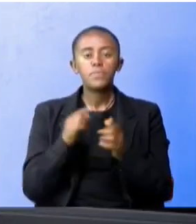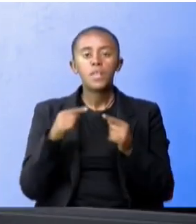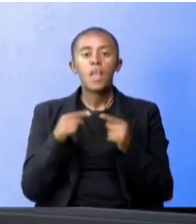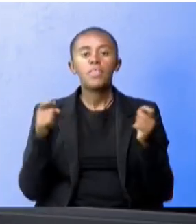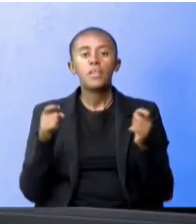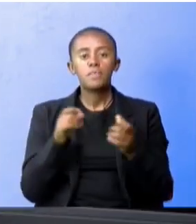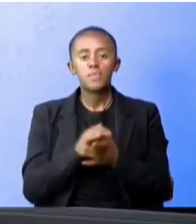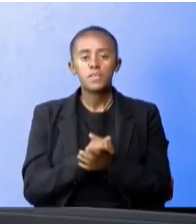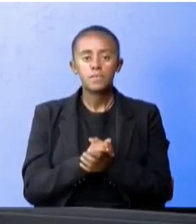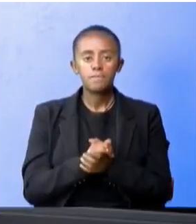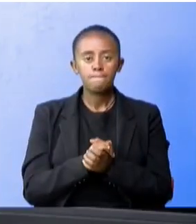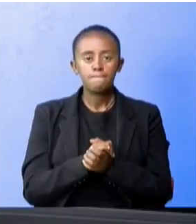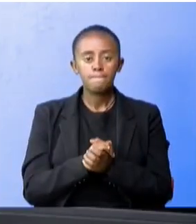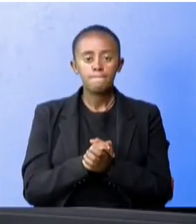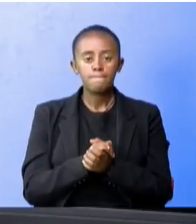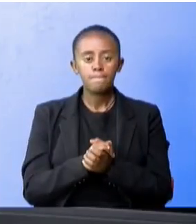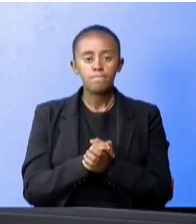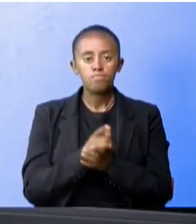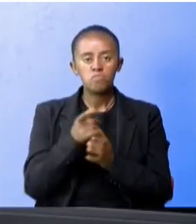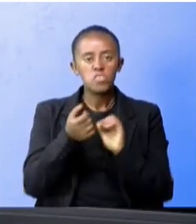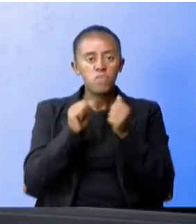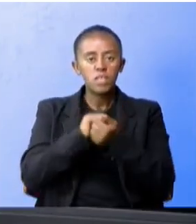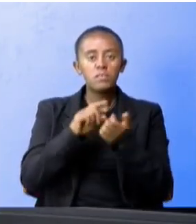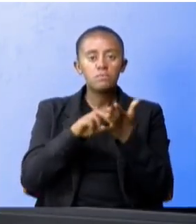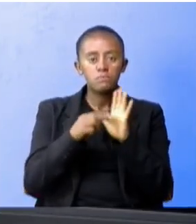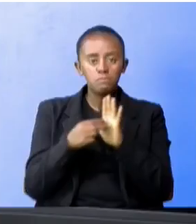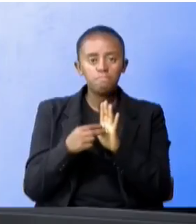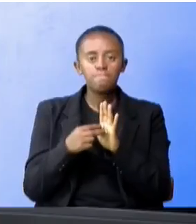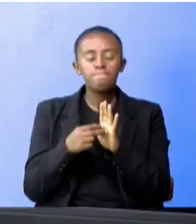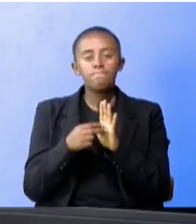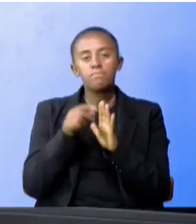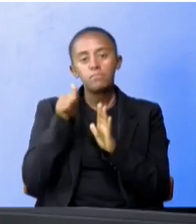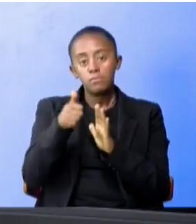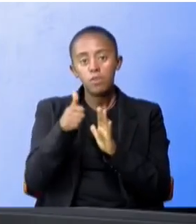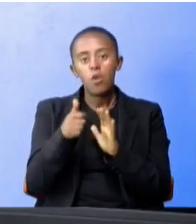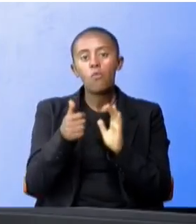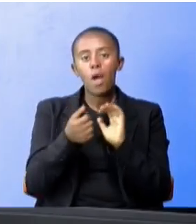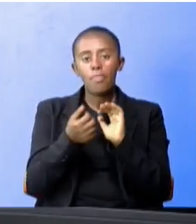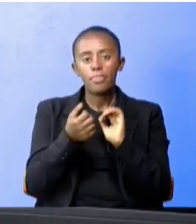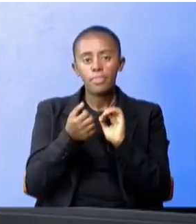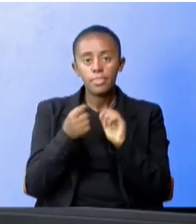antonyms. Reverse antonyms are antonyms